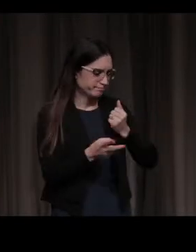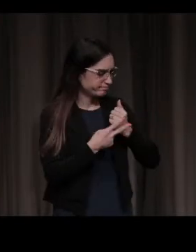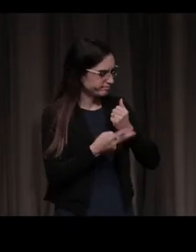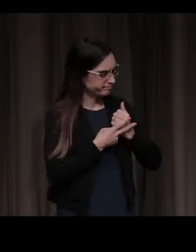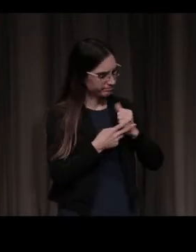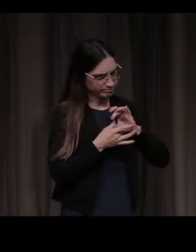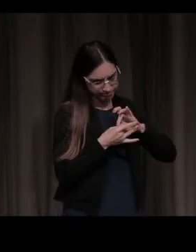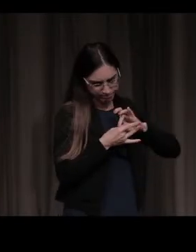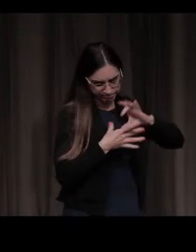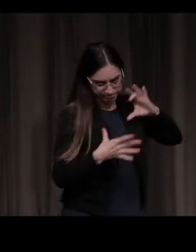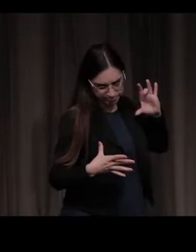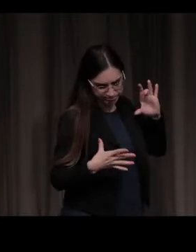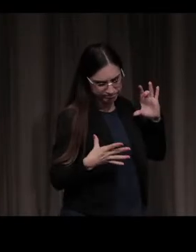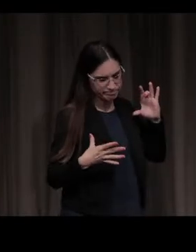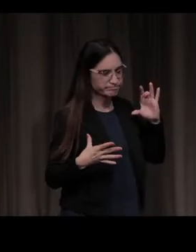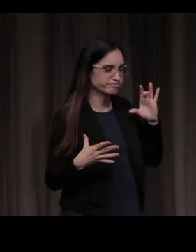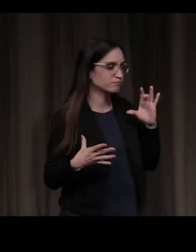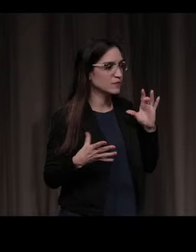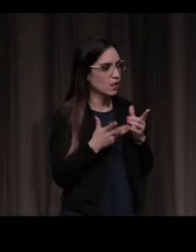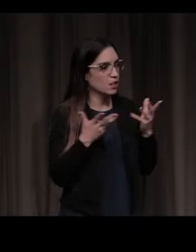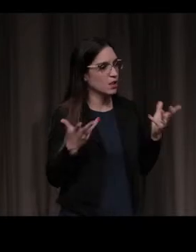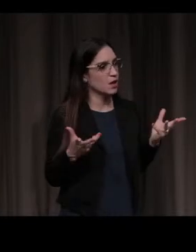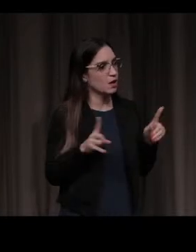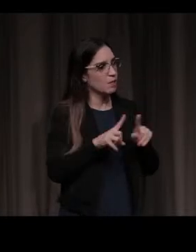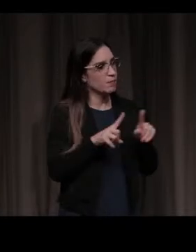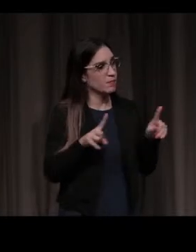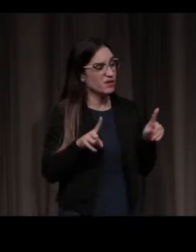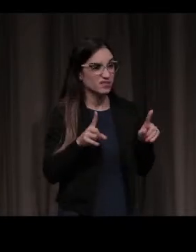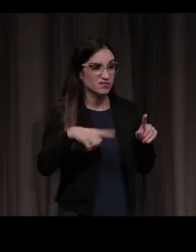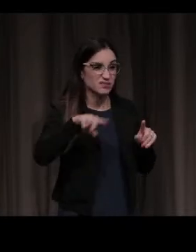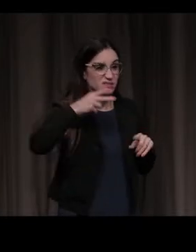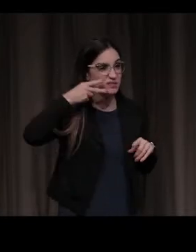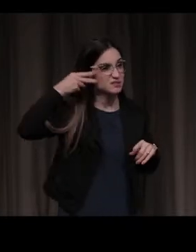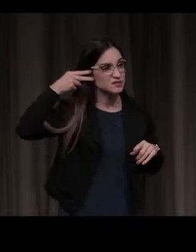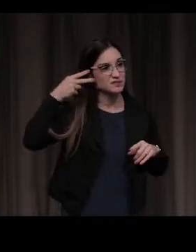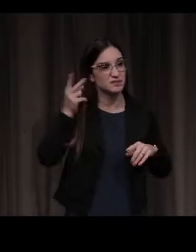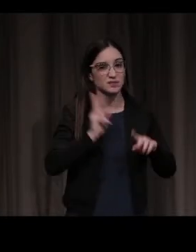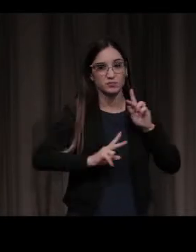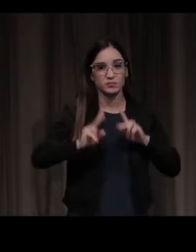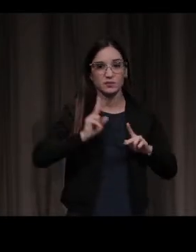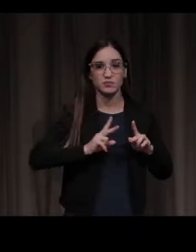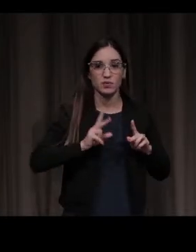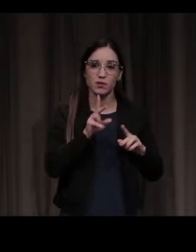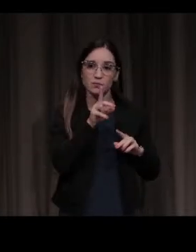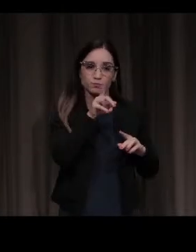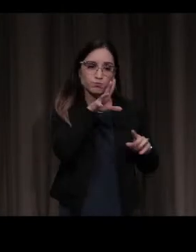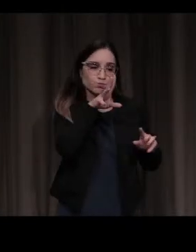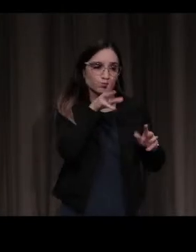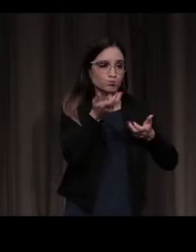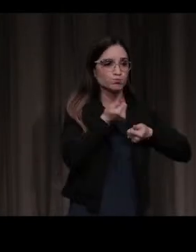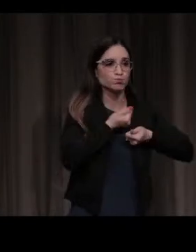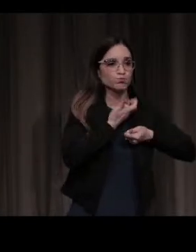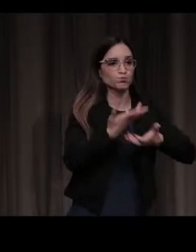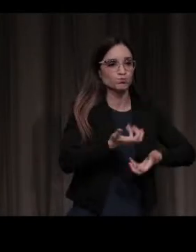loss. But when you actually hear Indigenous people speak, all you hear is like